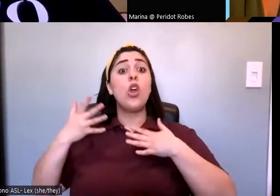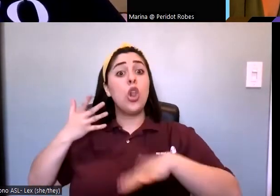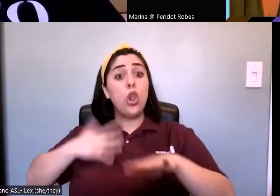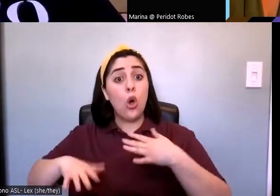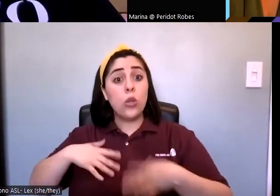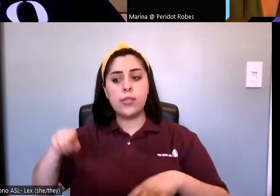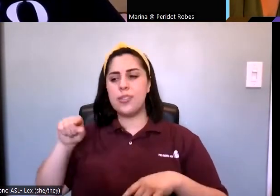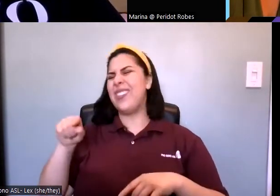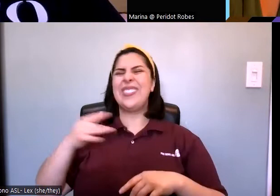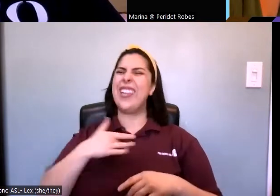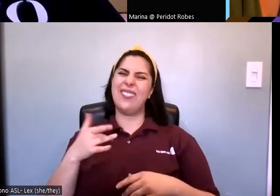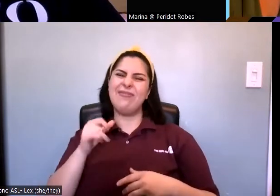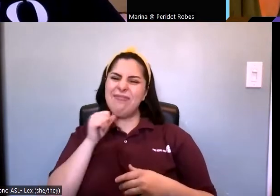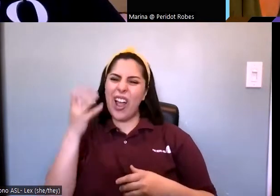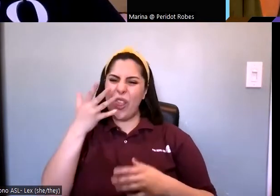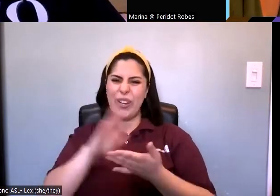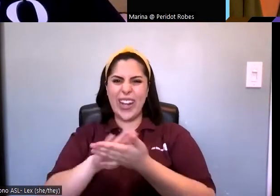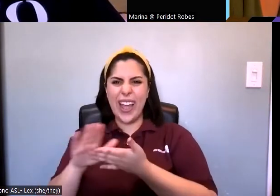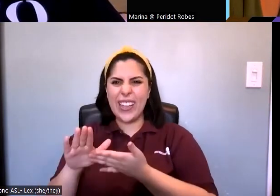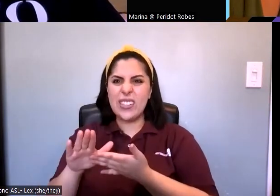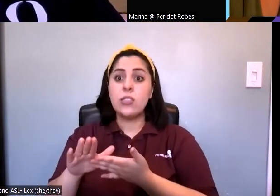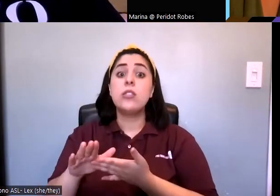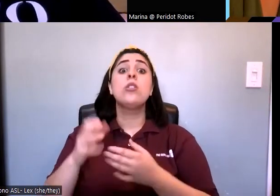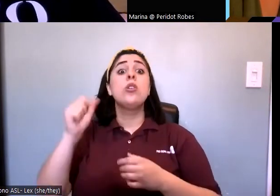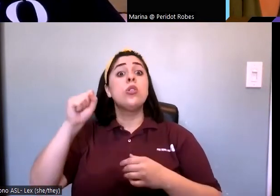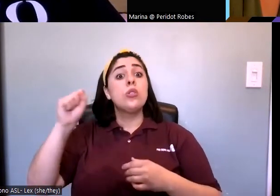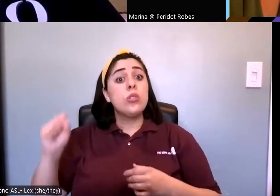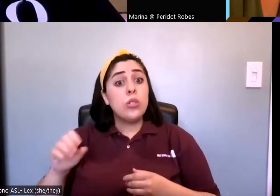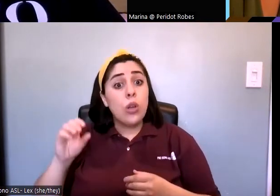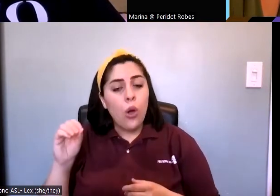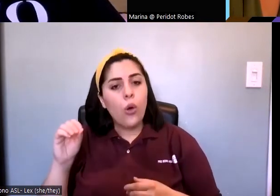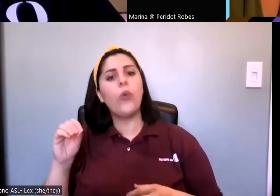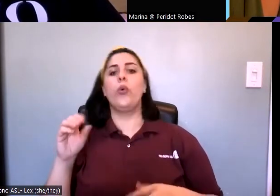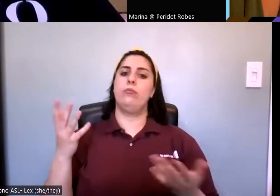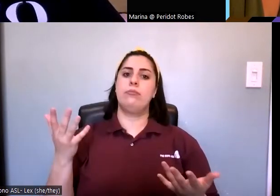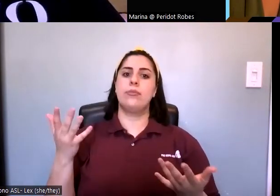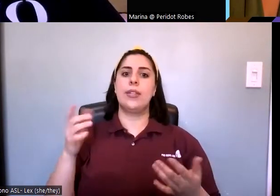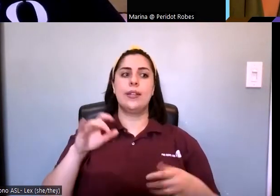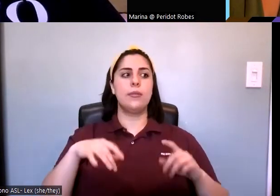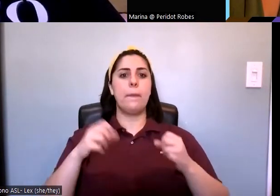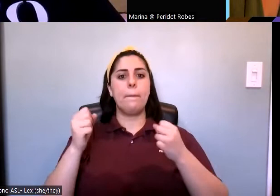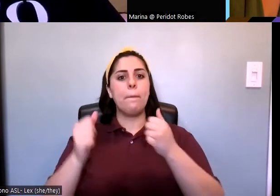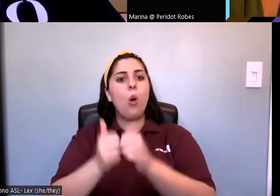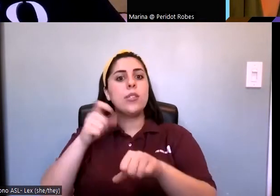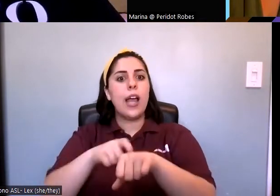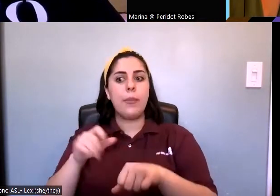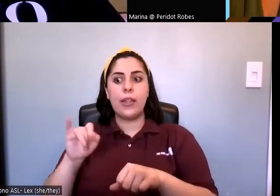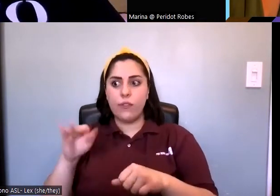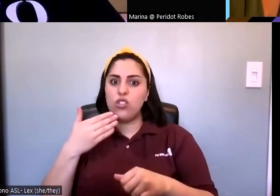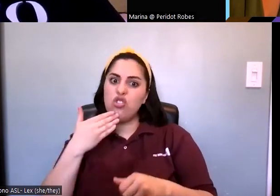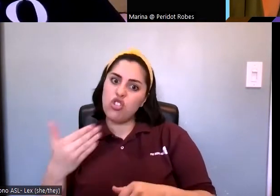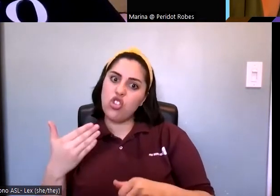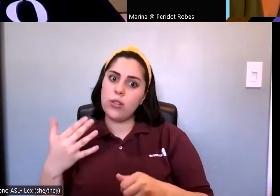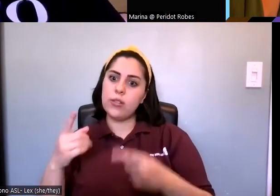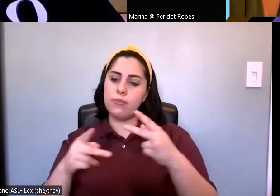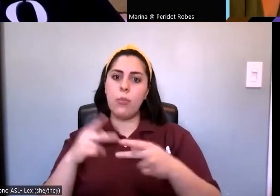made, or, you know, it was a vintage find, like, oh my gosh, I can't believe this fits me. Or, you know, it was passed on to you from